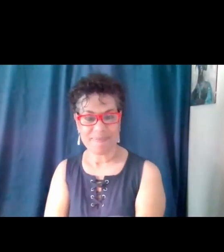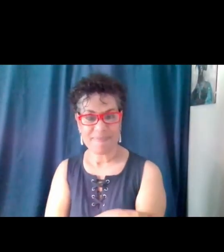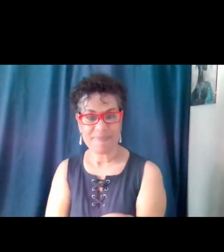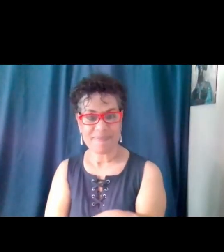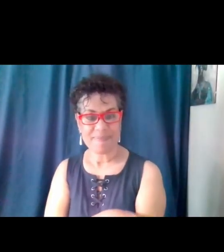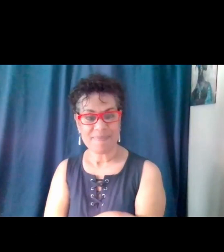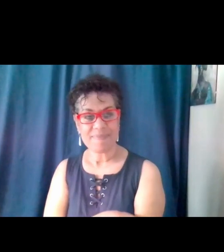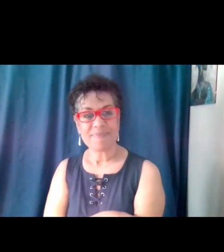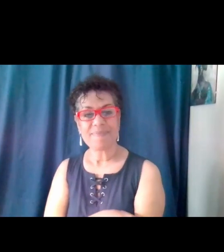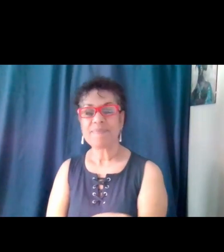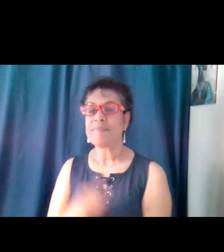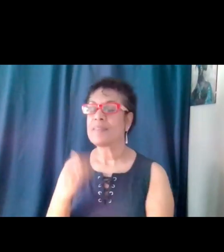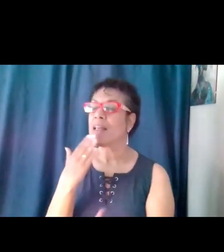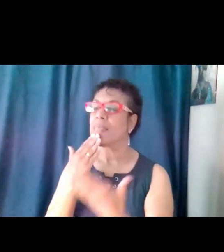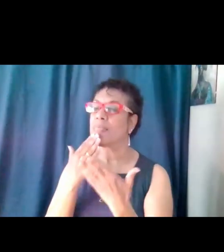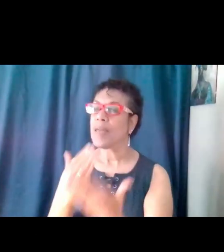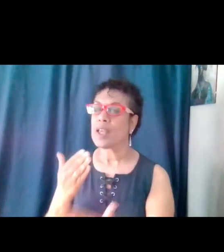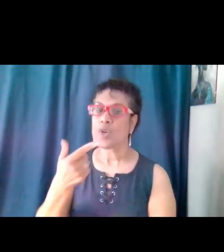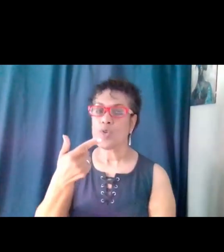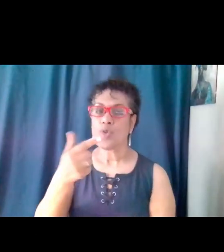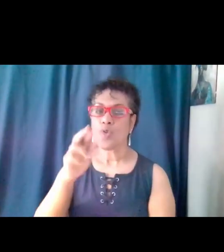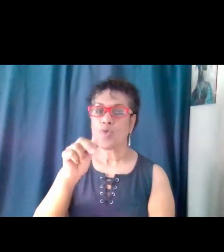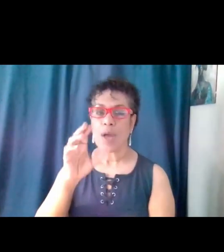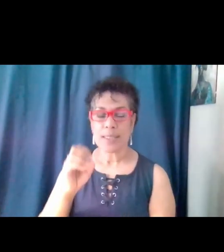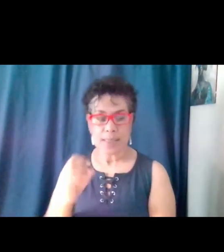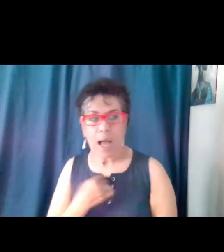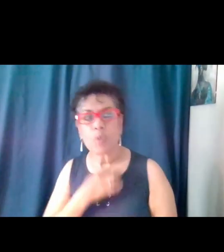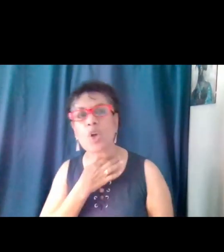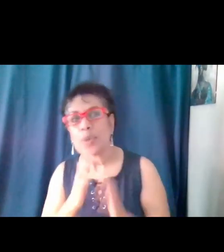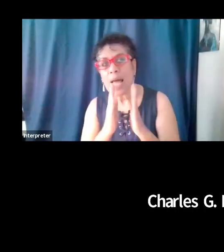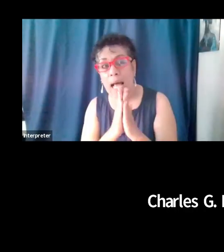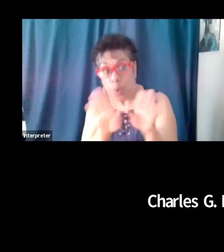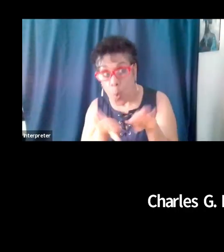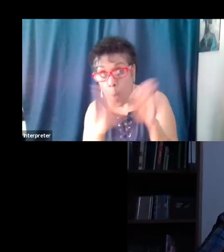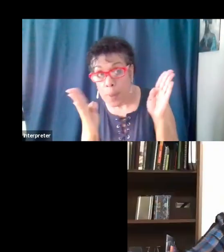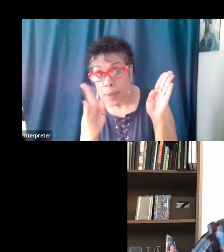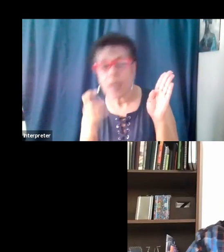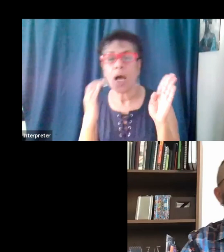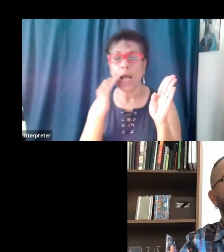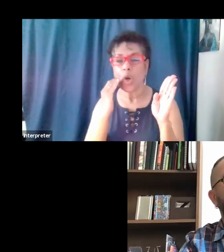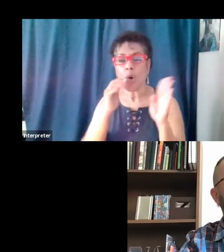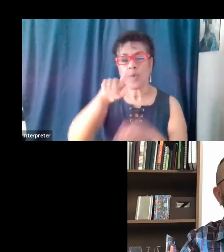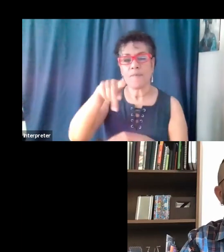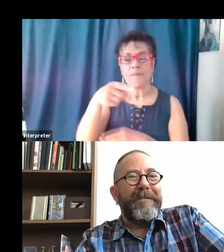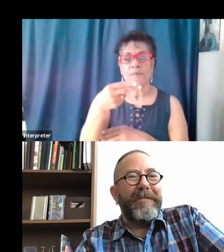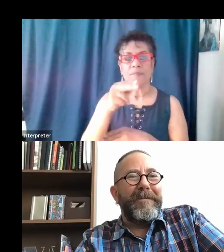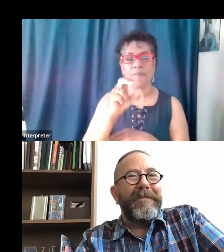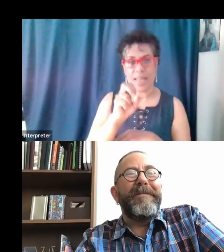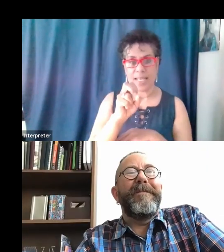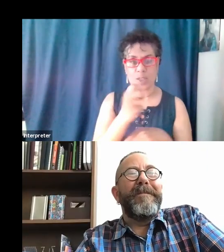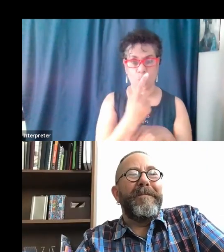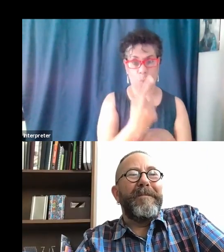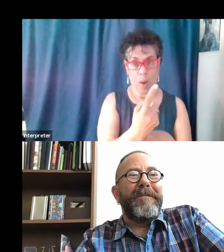Thank you so much, Grace. I was going to ask you if the gardens were open, because I do know that in phase one, some of our outdoor